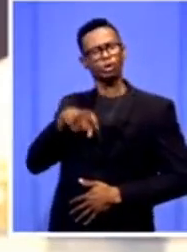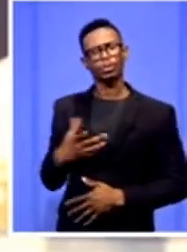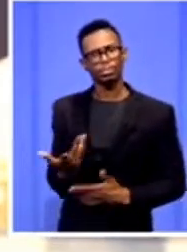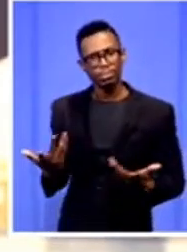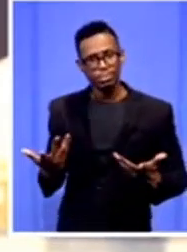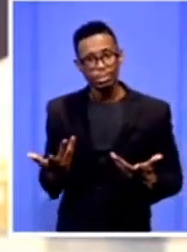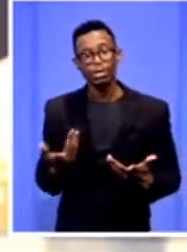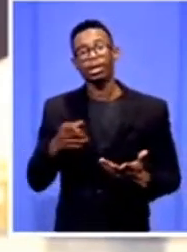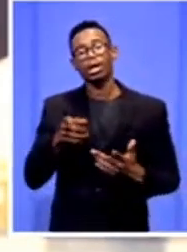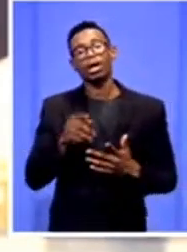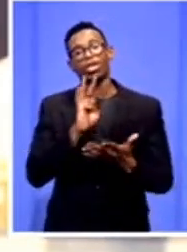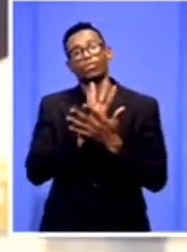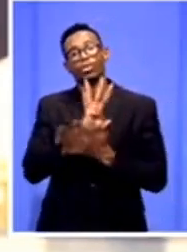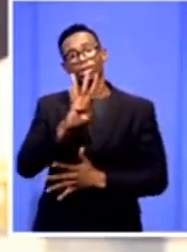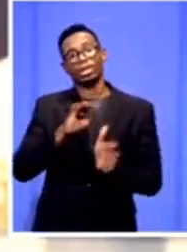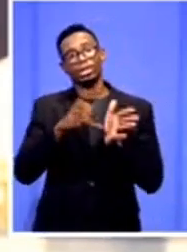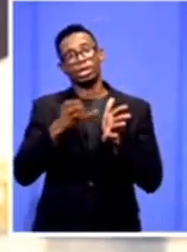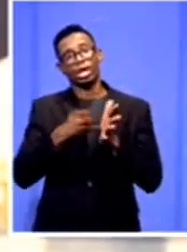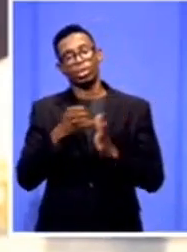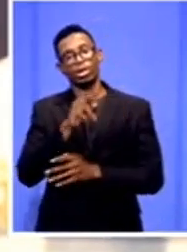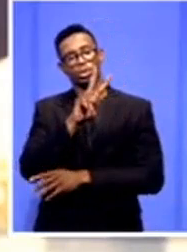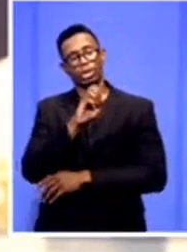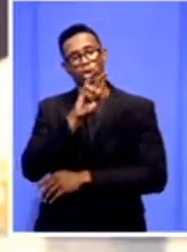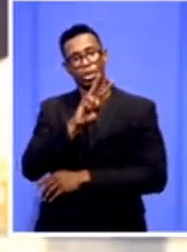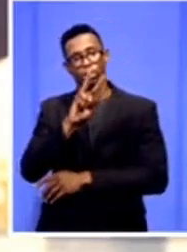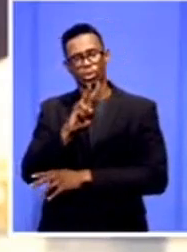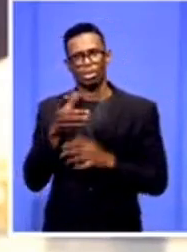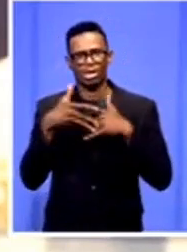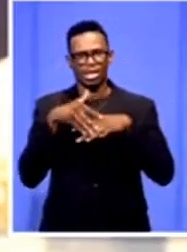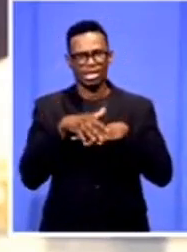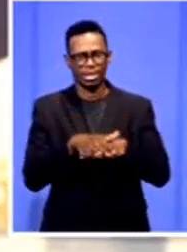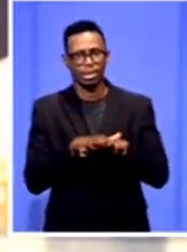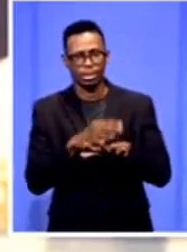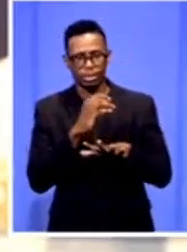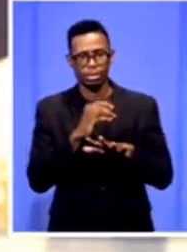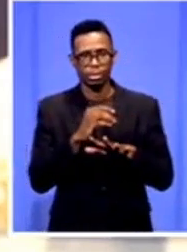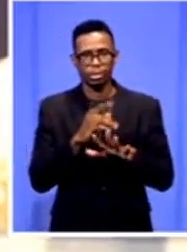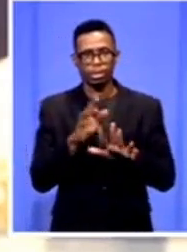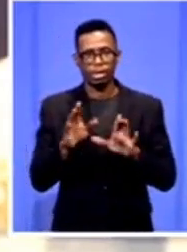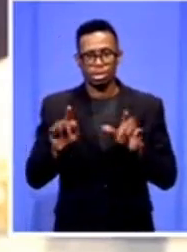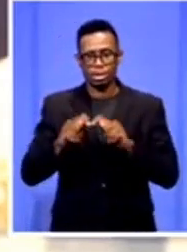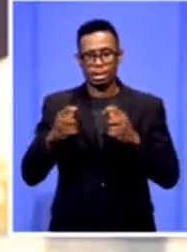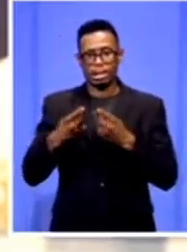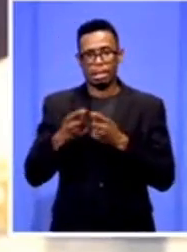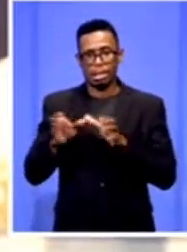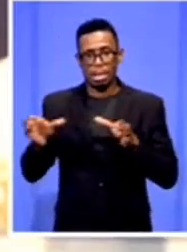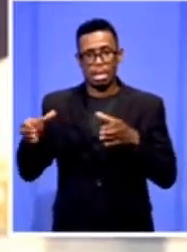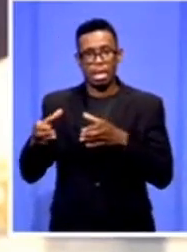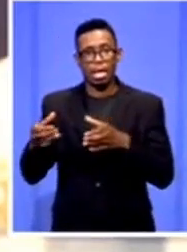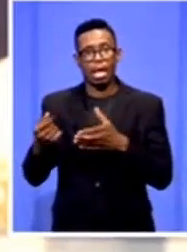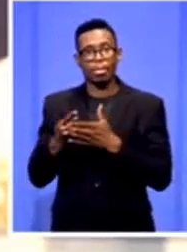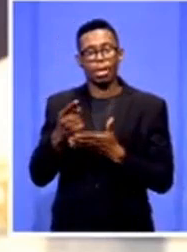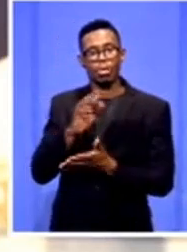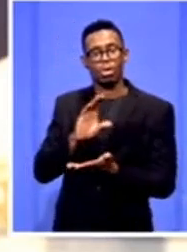2022, the Integrated Free Dairy, which sits on a massive 294 hectares of